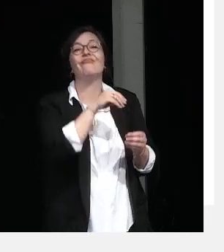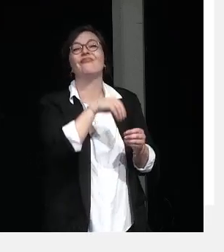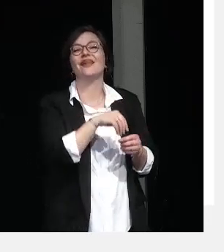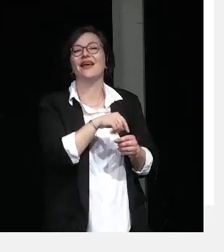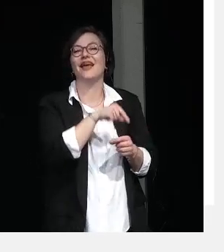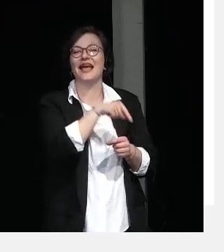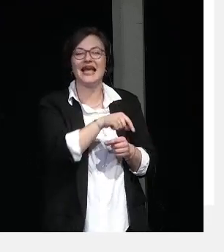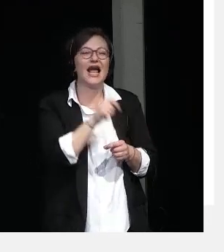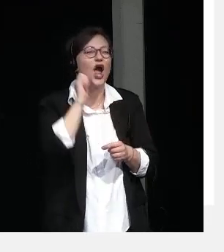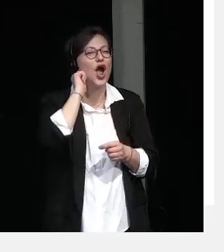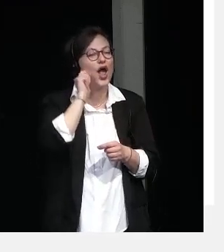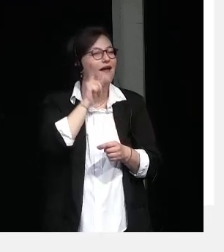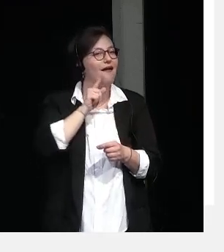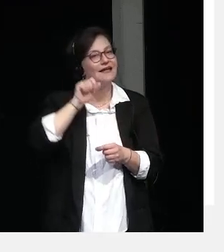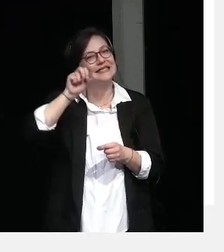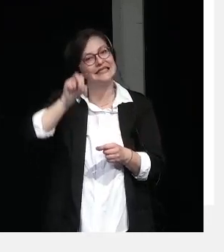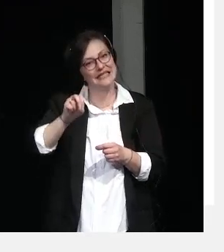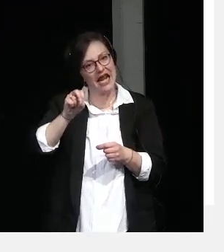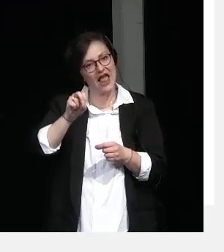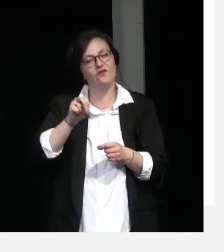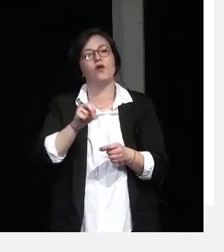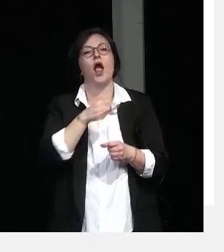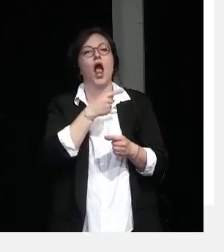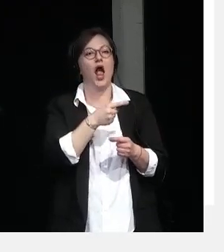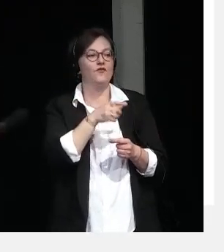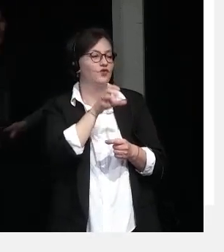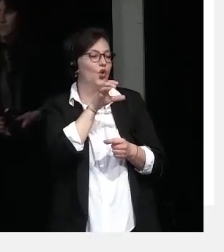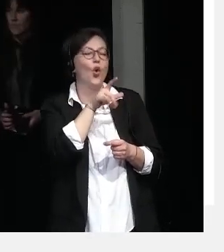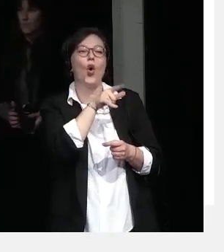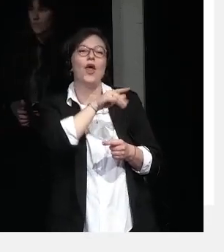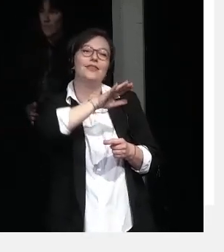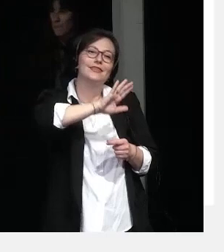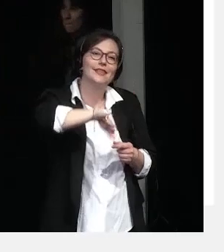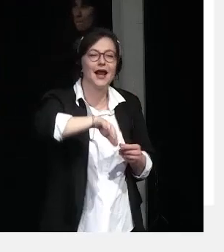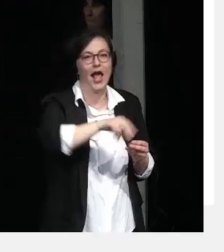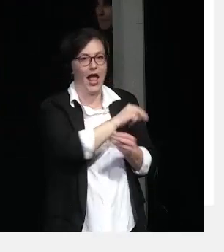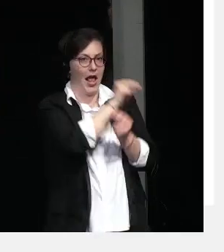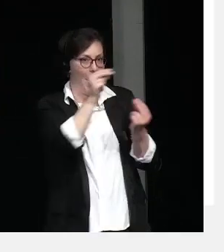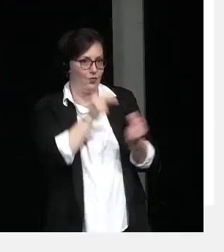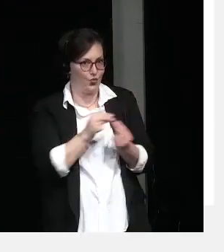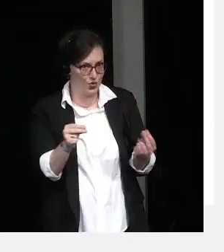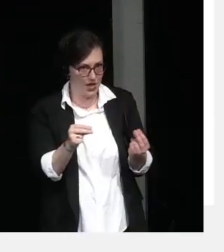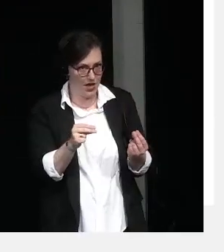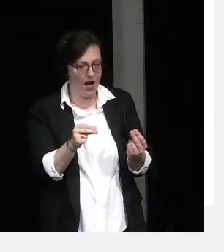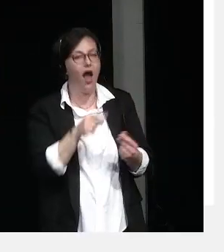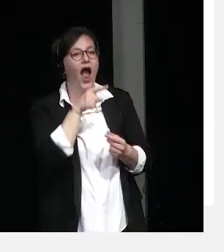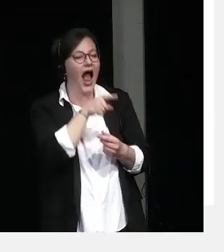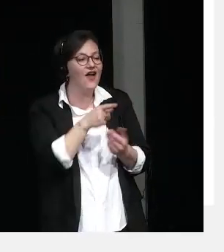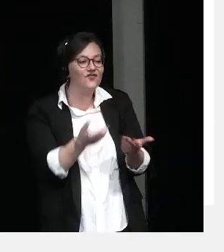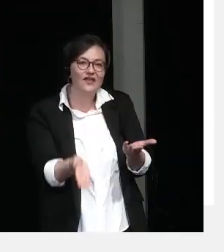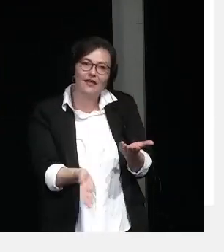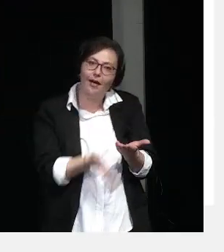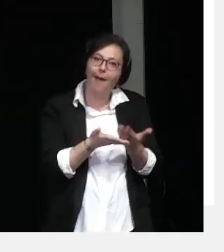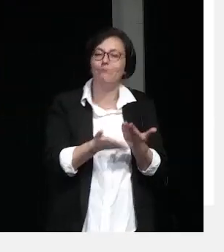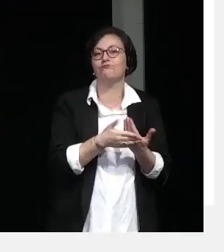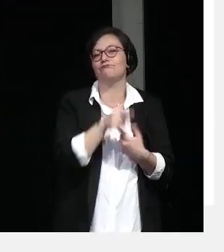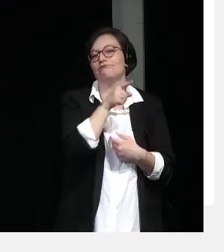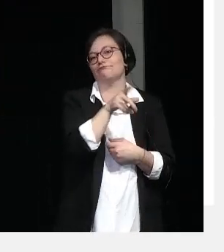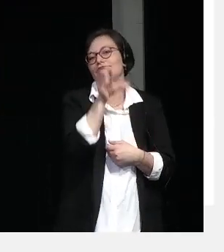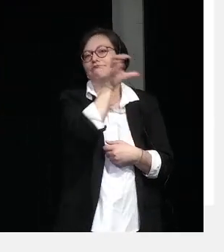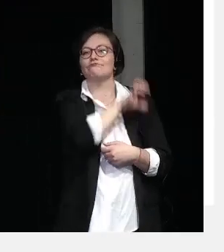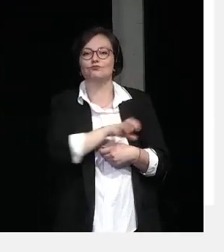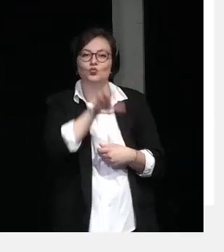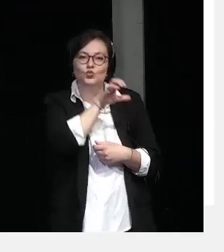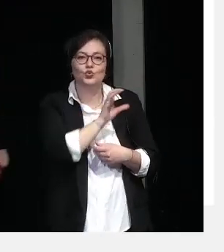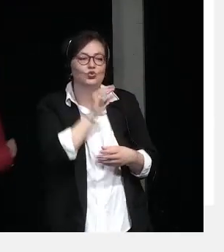user side. She's the person who will visit the museum and live the experience. Let me start with